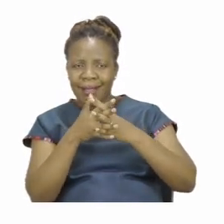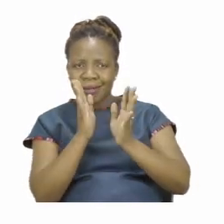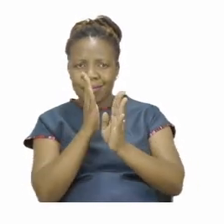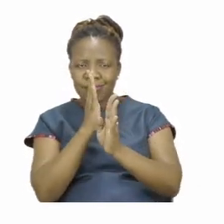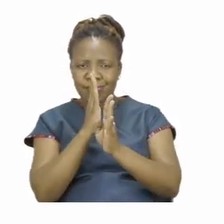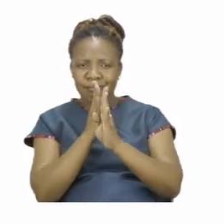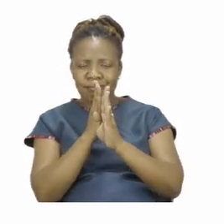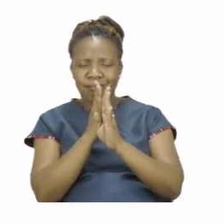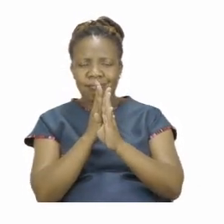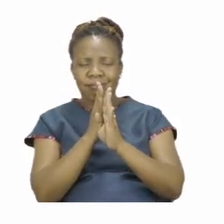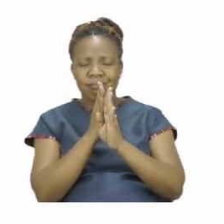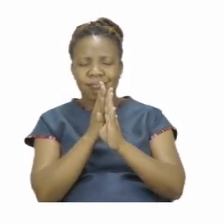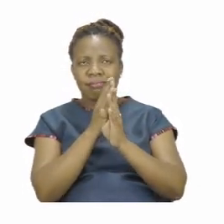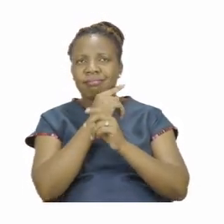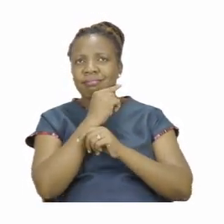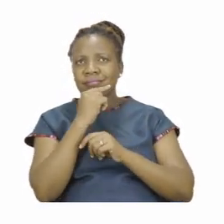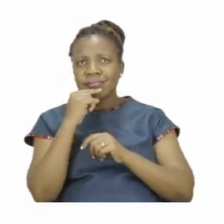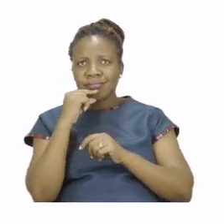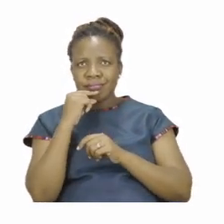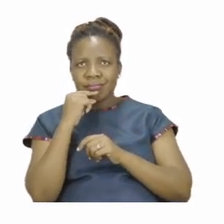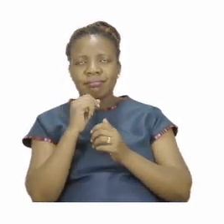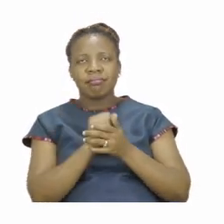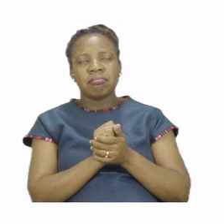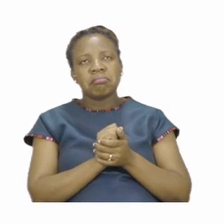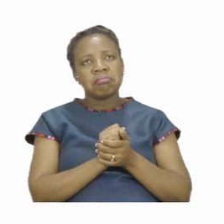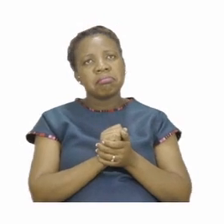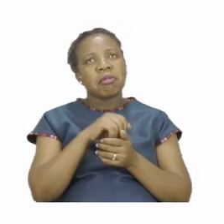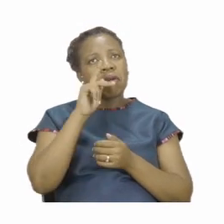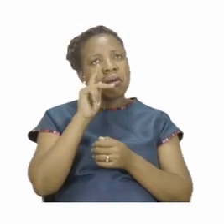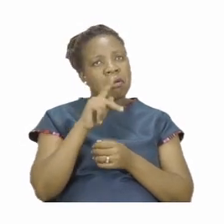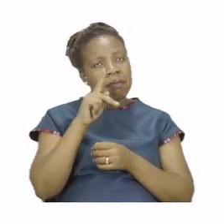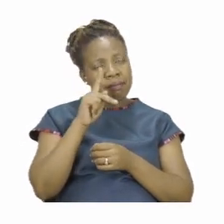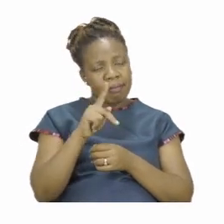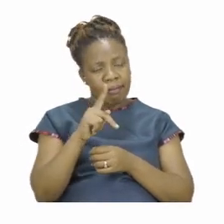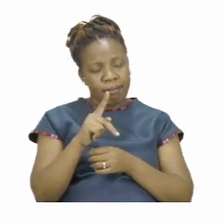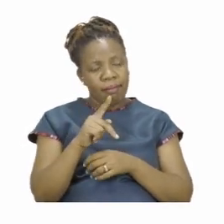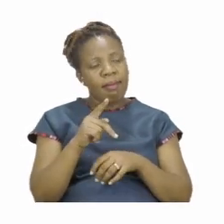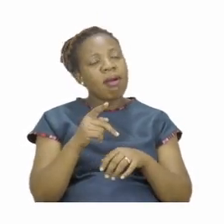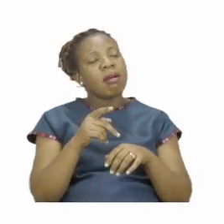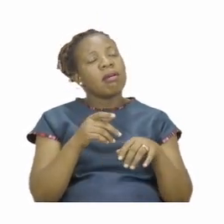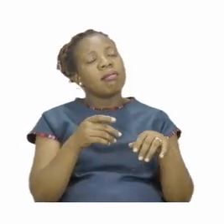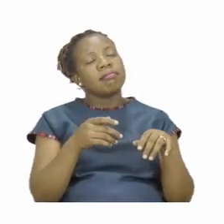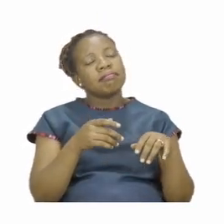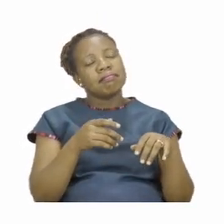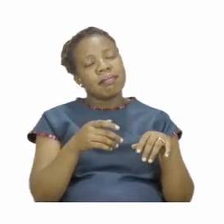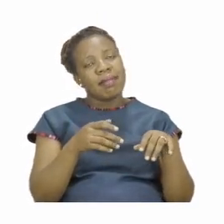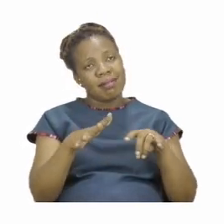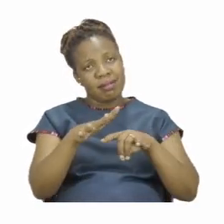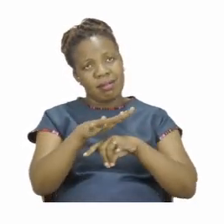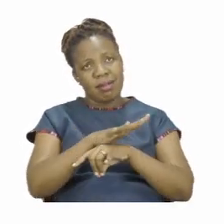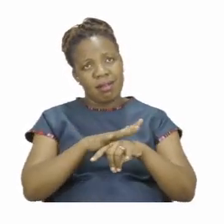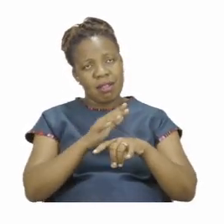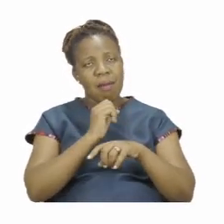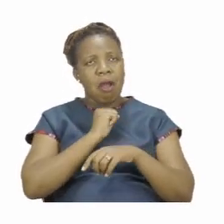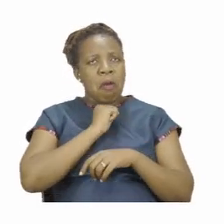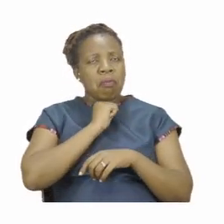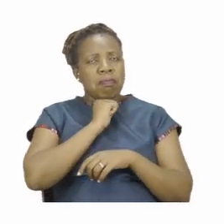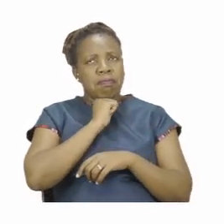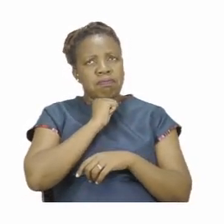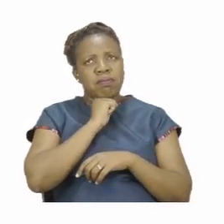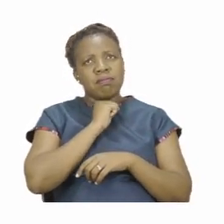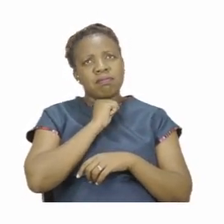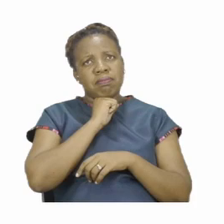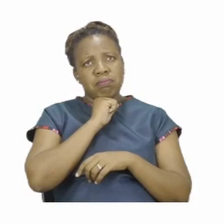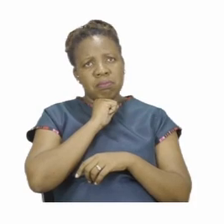for human beings, they cry. But these animals have a special sound for themselves. Let's take a look at one that we're going